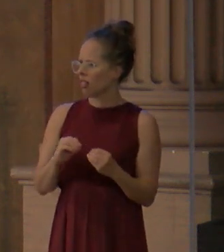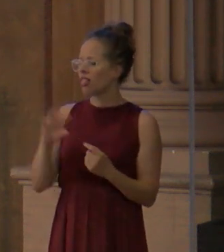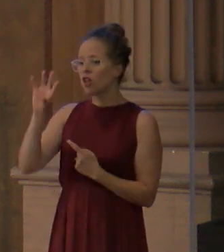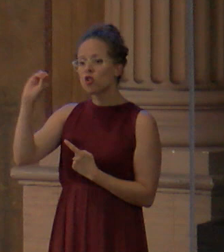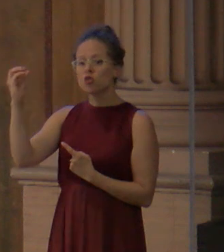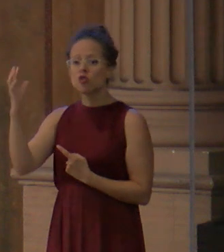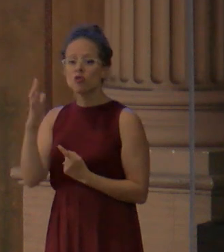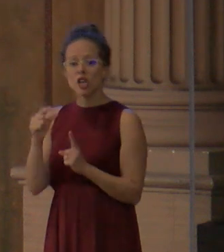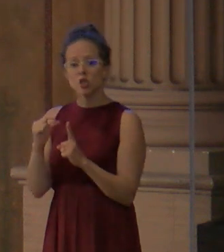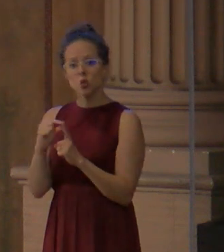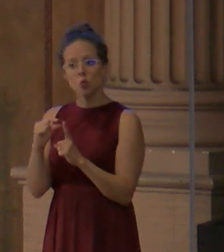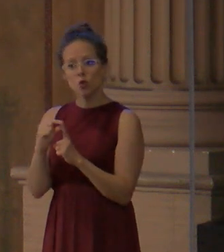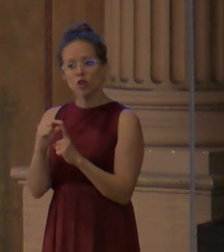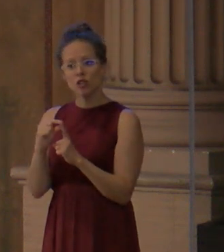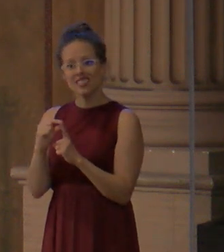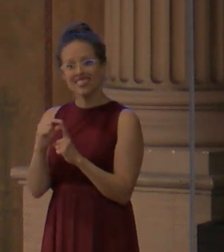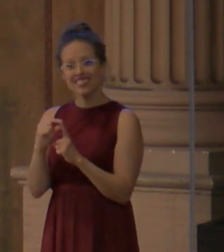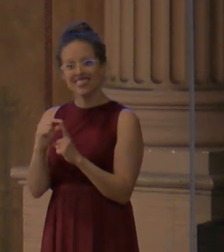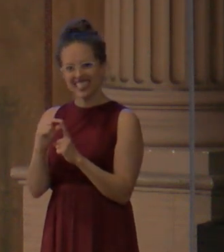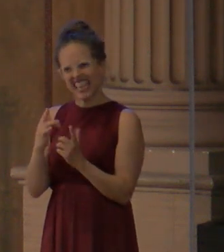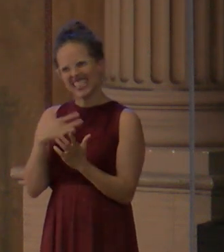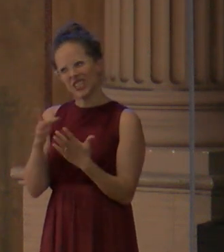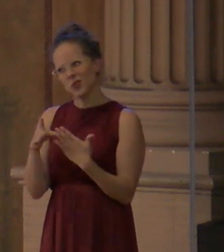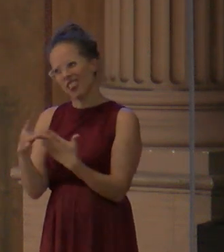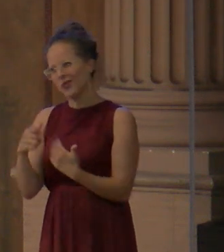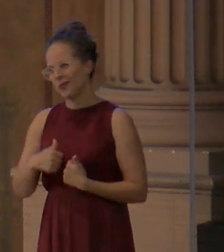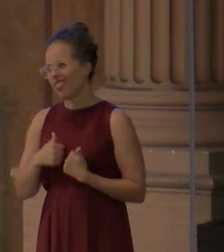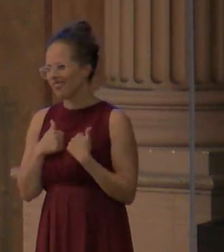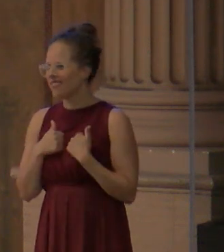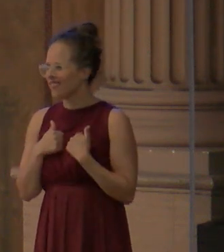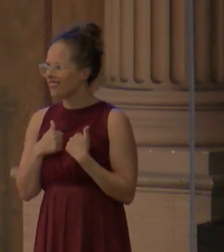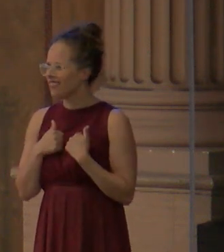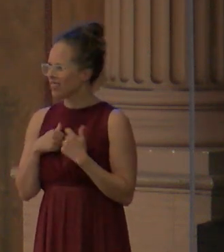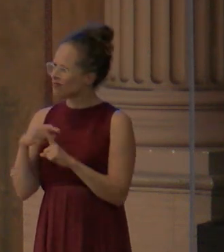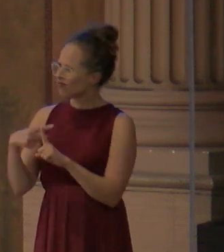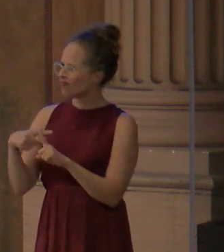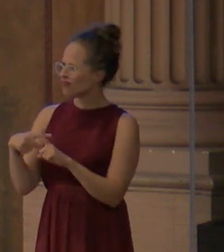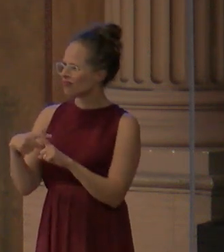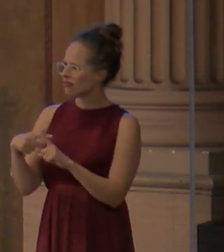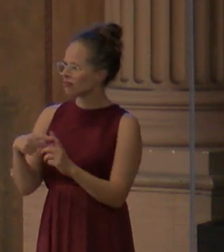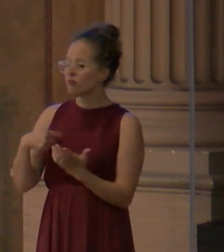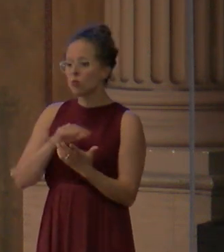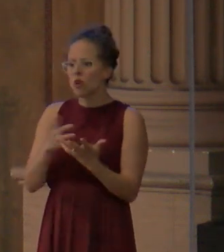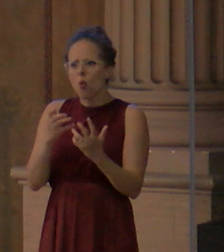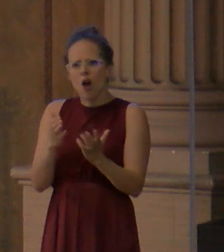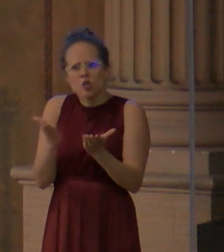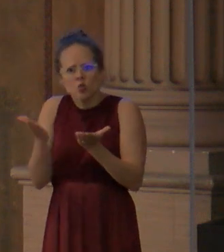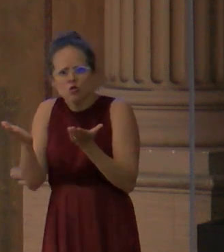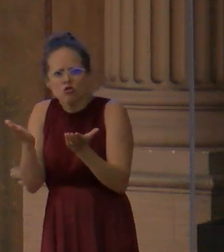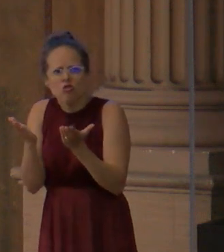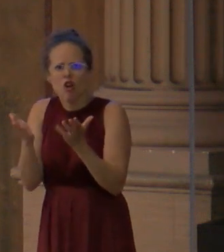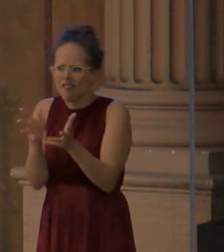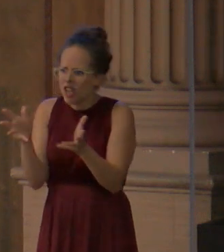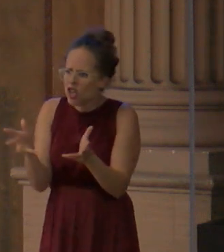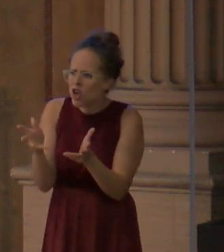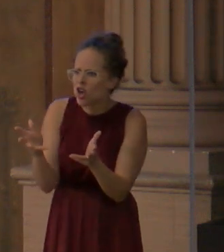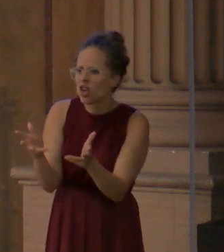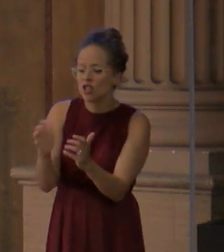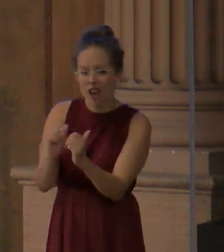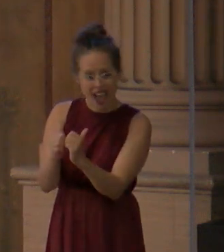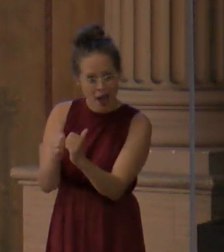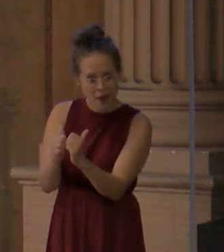words are those words that produce life. Right, so we want to serve others, we want to build them up, we want to encourage them. How do we do that? Actually